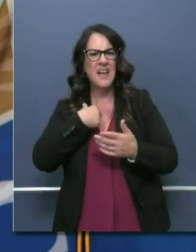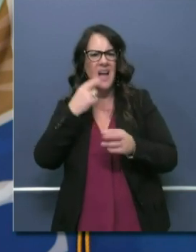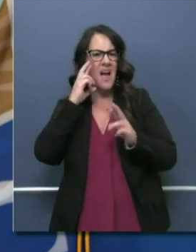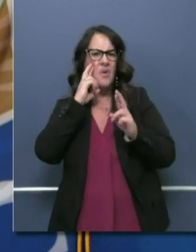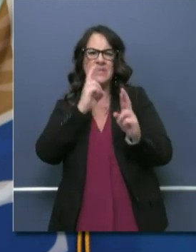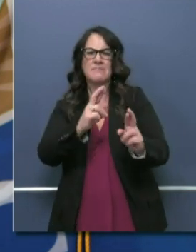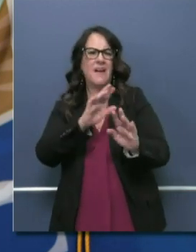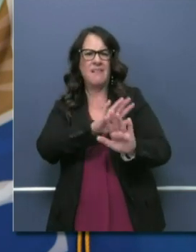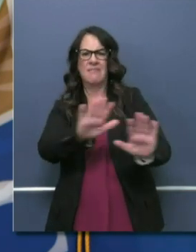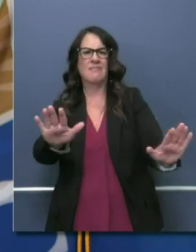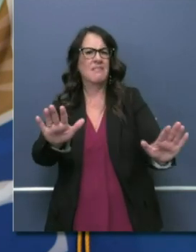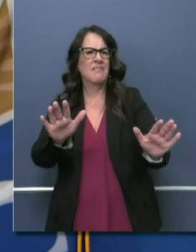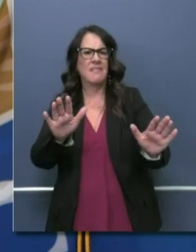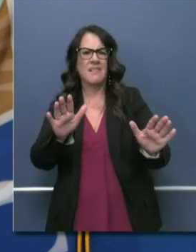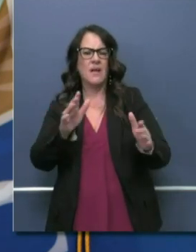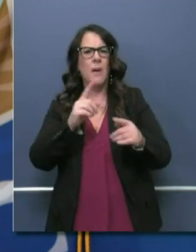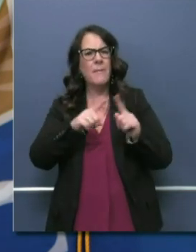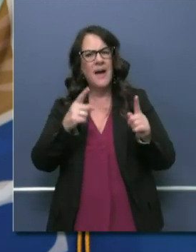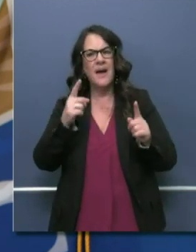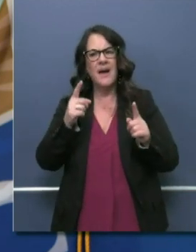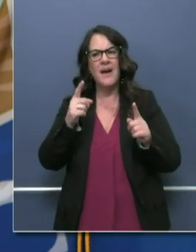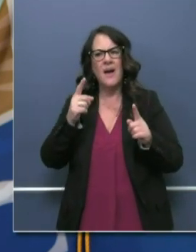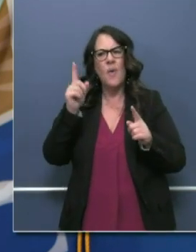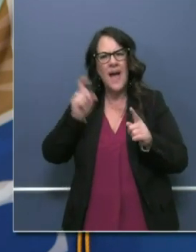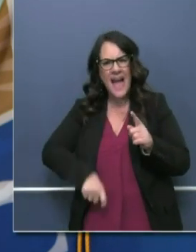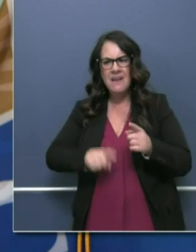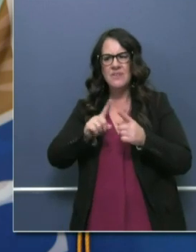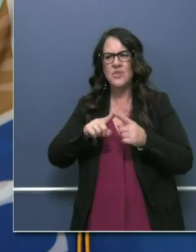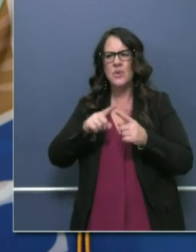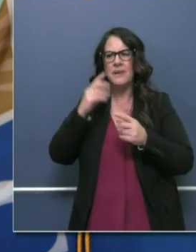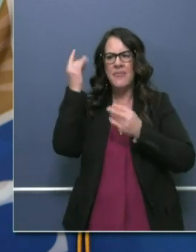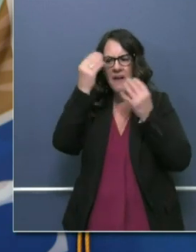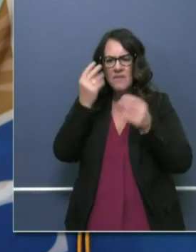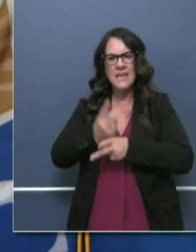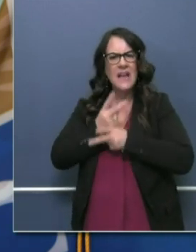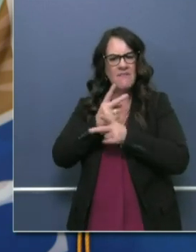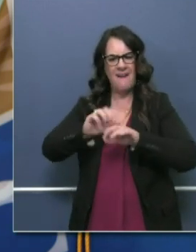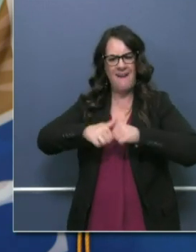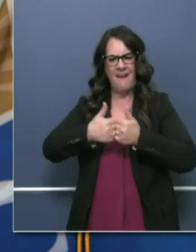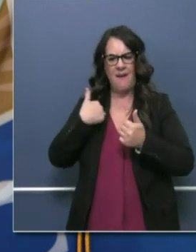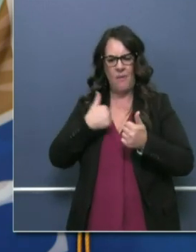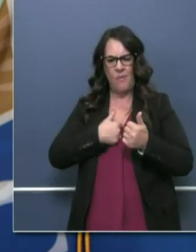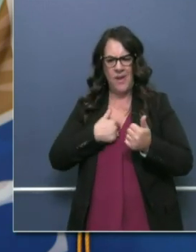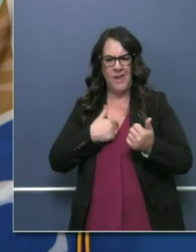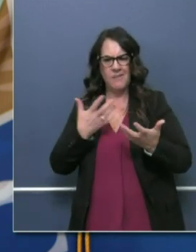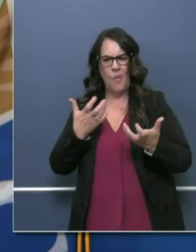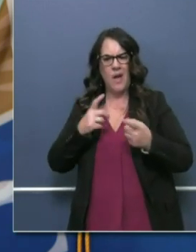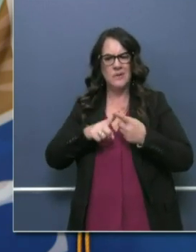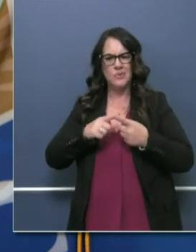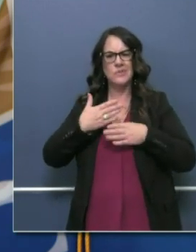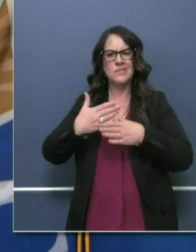respect and appreciate. We just have to be thoughtful about how we express ourselves. Kathleen Ronayne, AP.